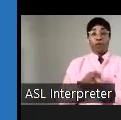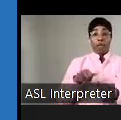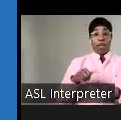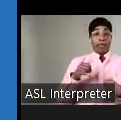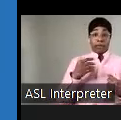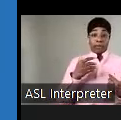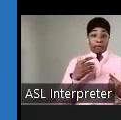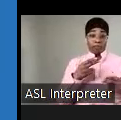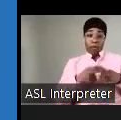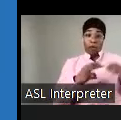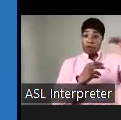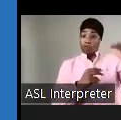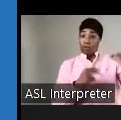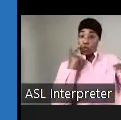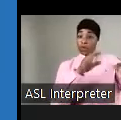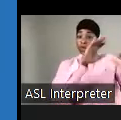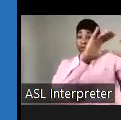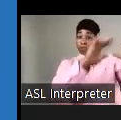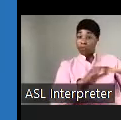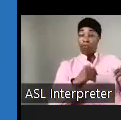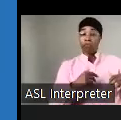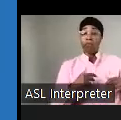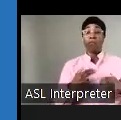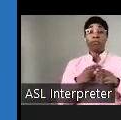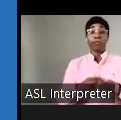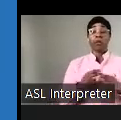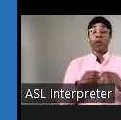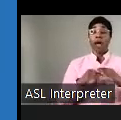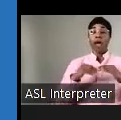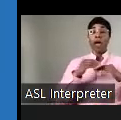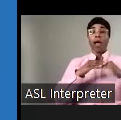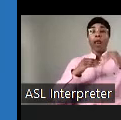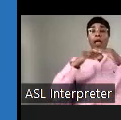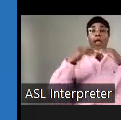idea, and